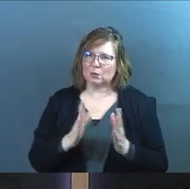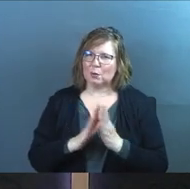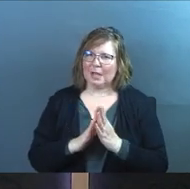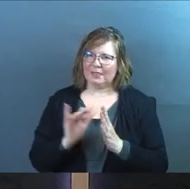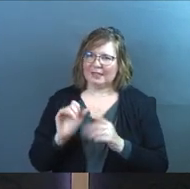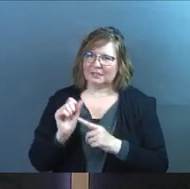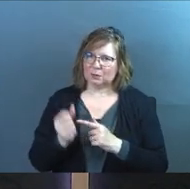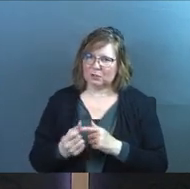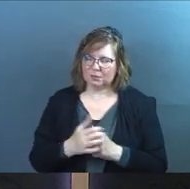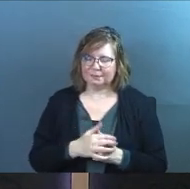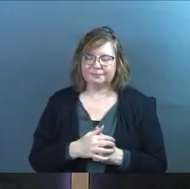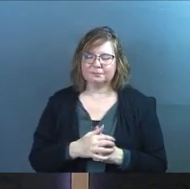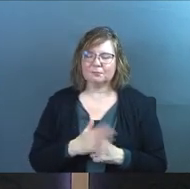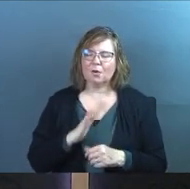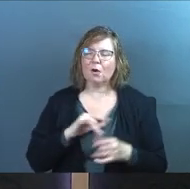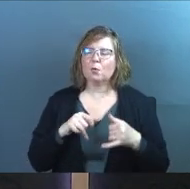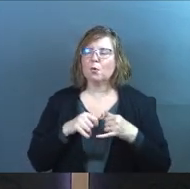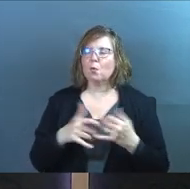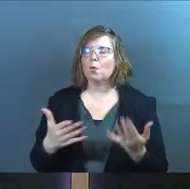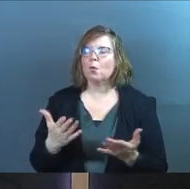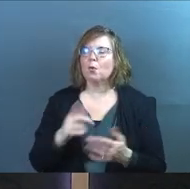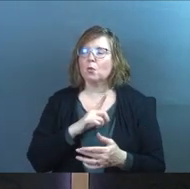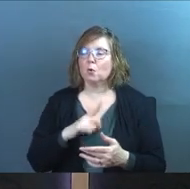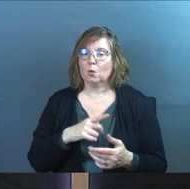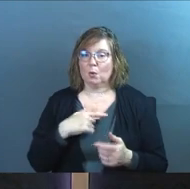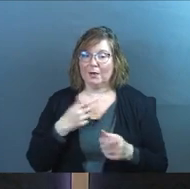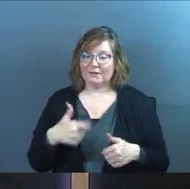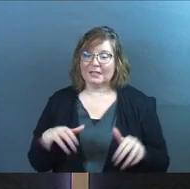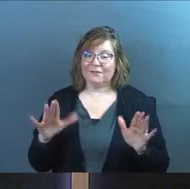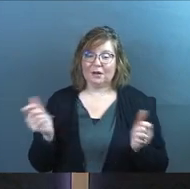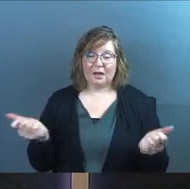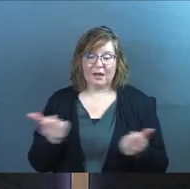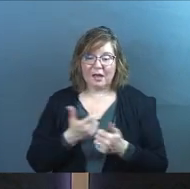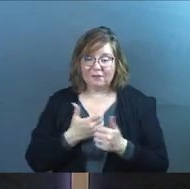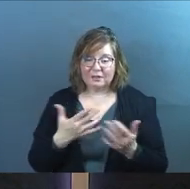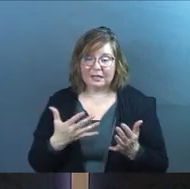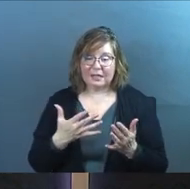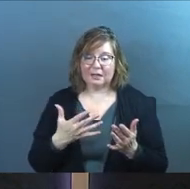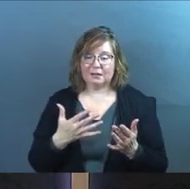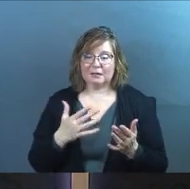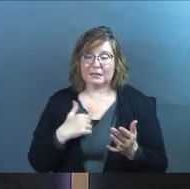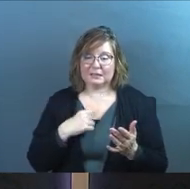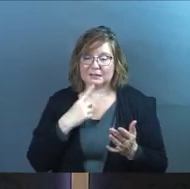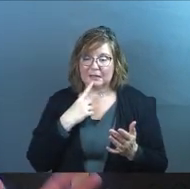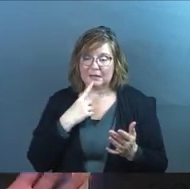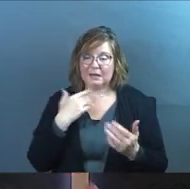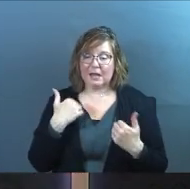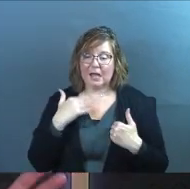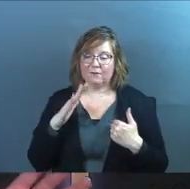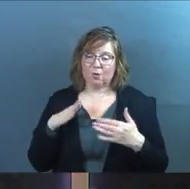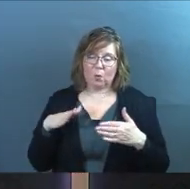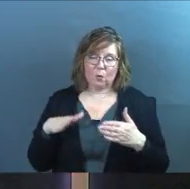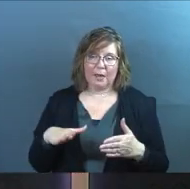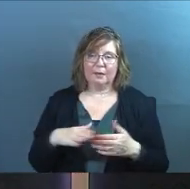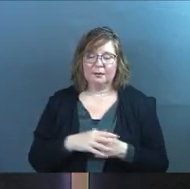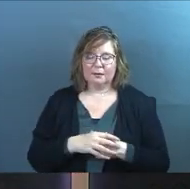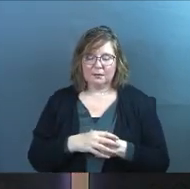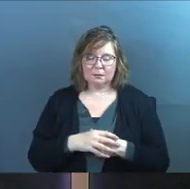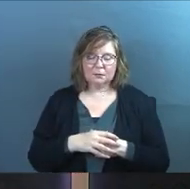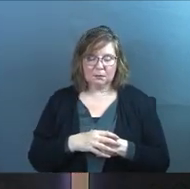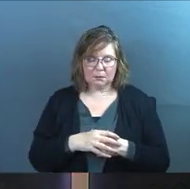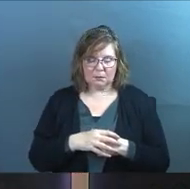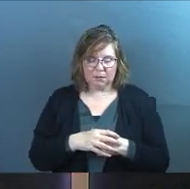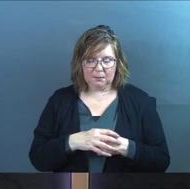ask that in that situation. What's our reward, Lord? Those of us who have given up every single thing and said, "Have your way."